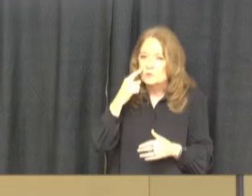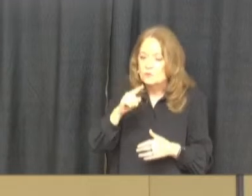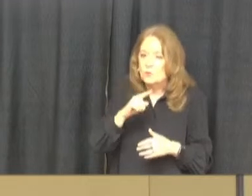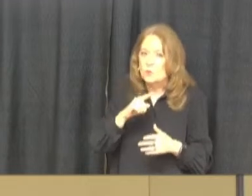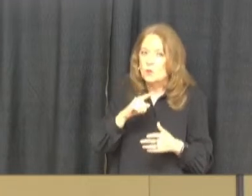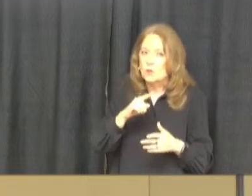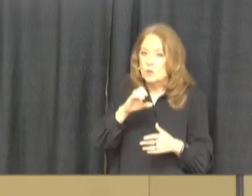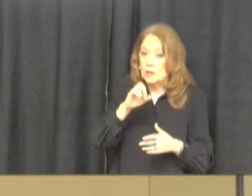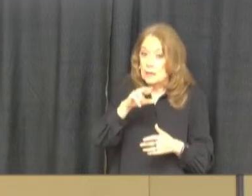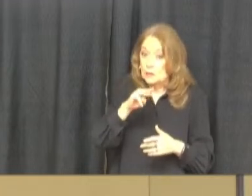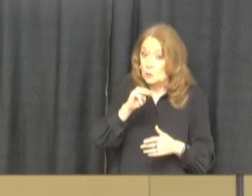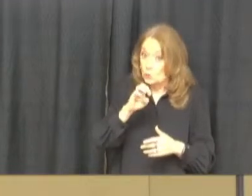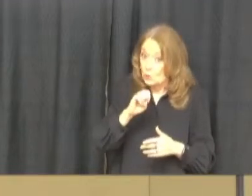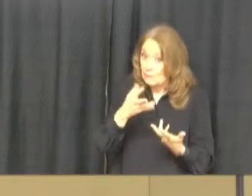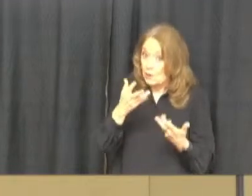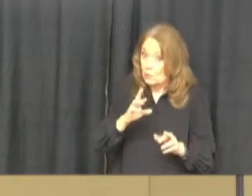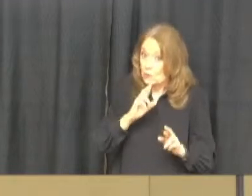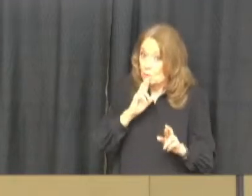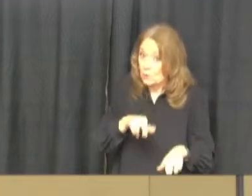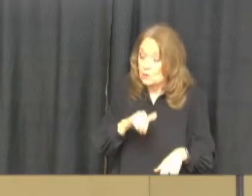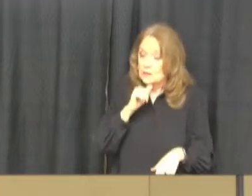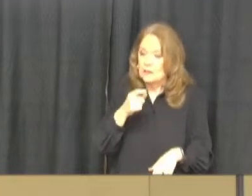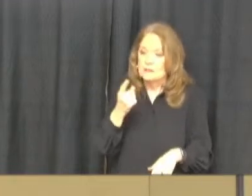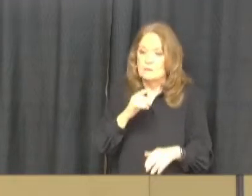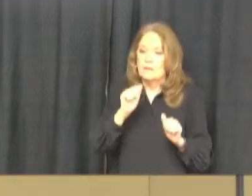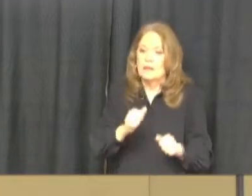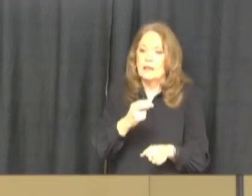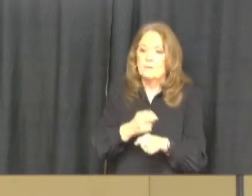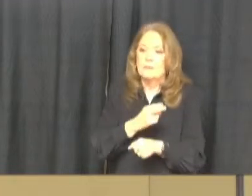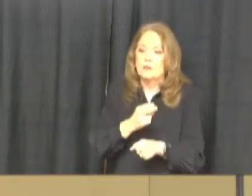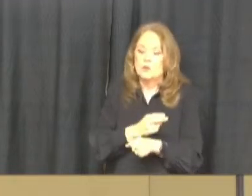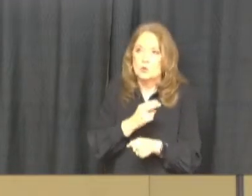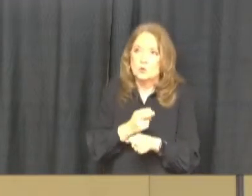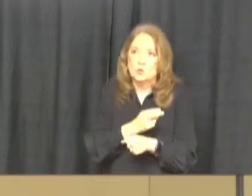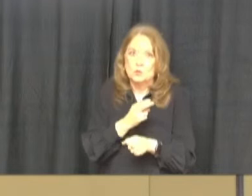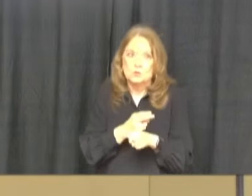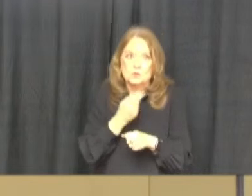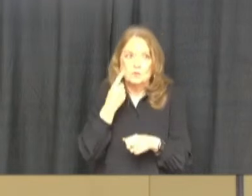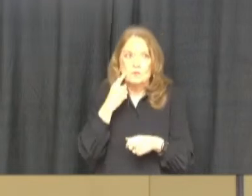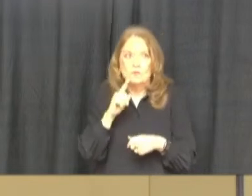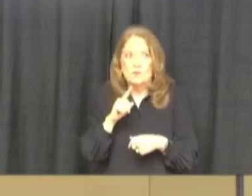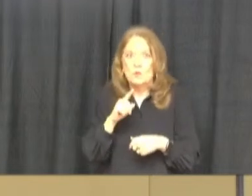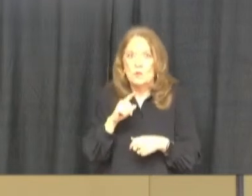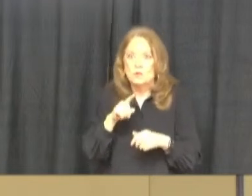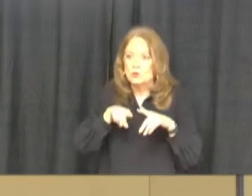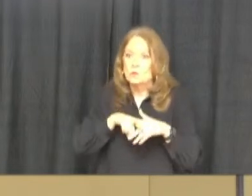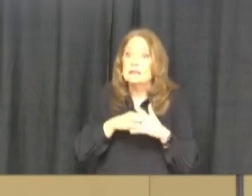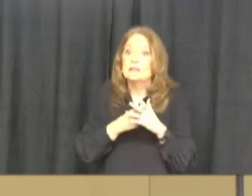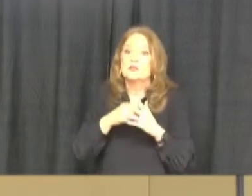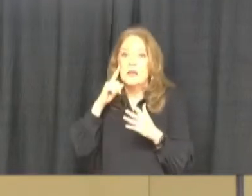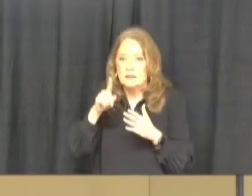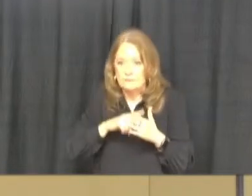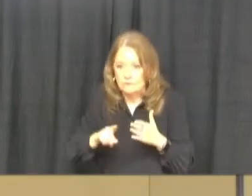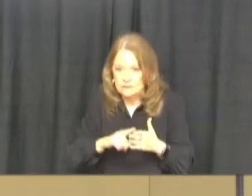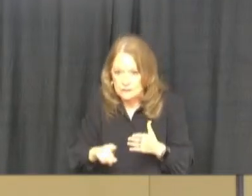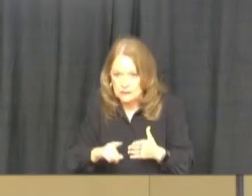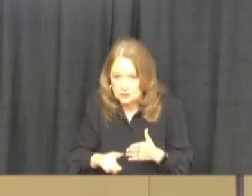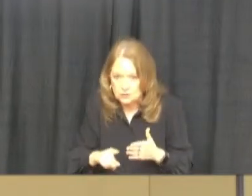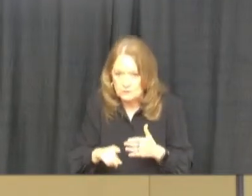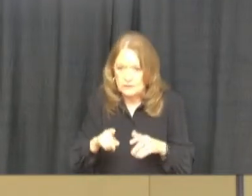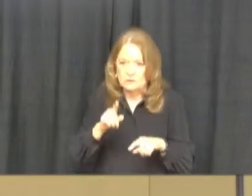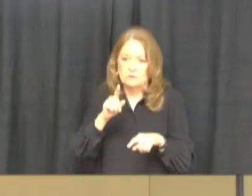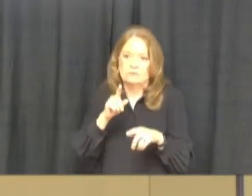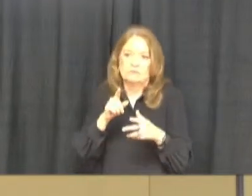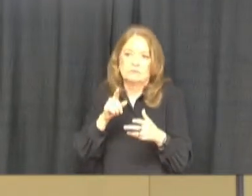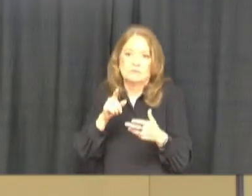report or a crime that has already been reported? It is not something that can be used to initiate an investigation. It can't see some